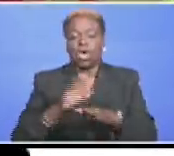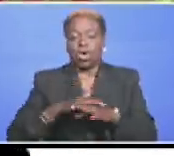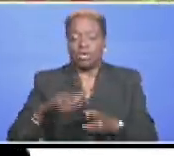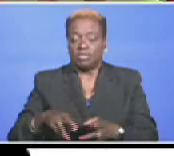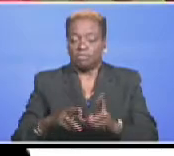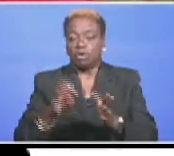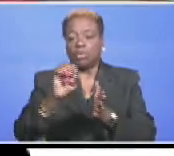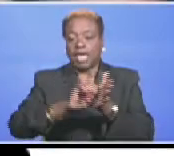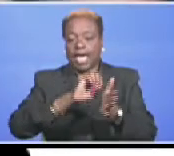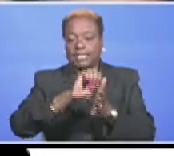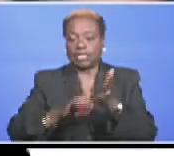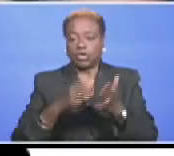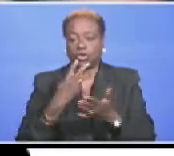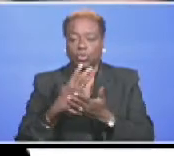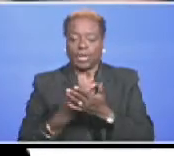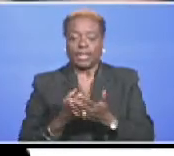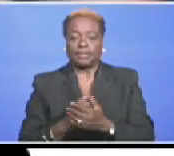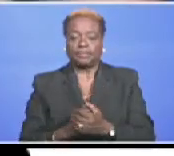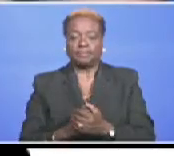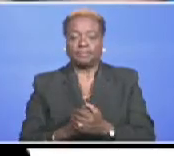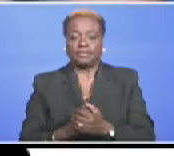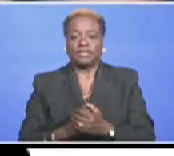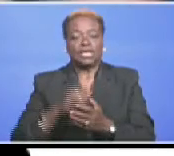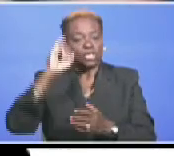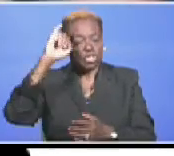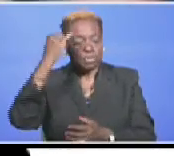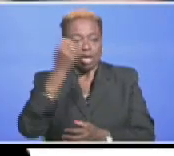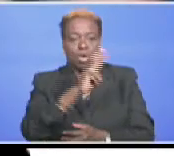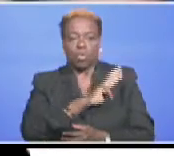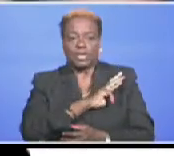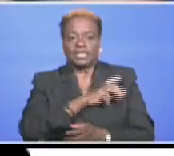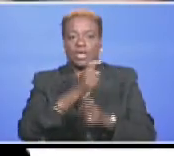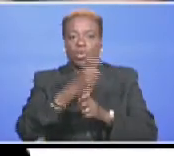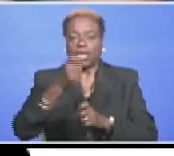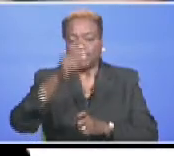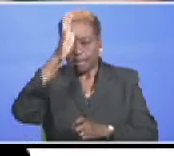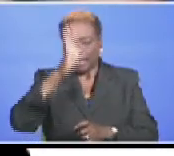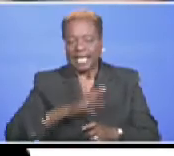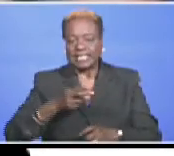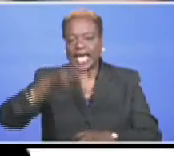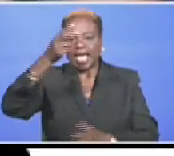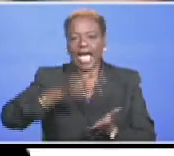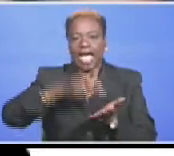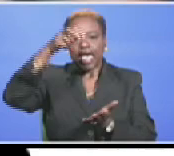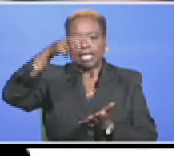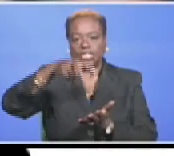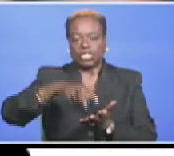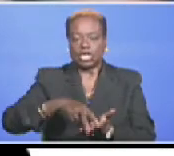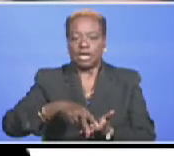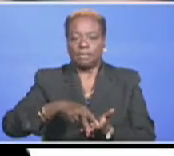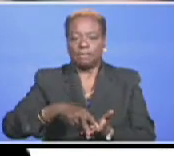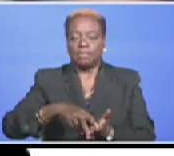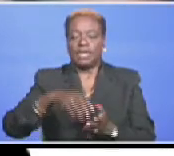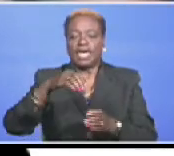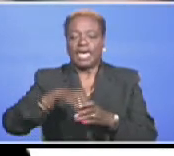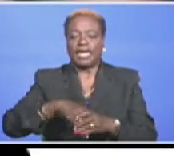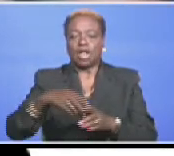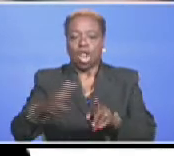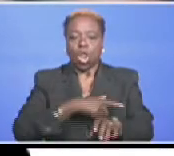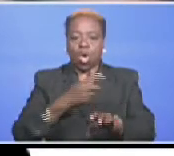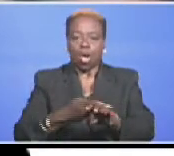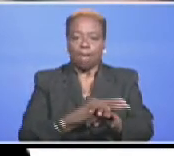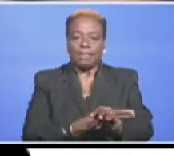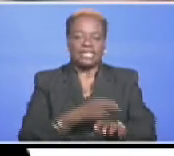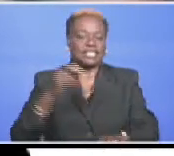execute well. Jamal Wilson winning the men's high jump at the Jim Bush track and field meeting in Long Beach, California on